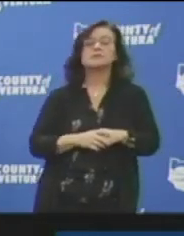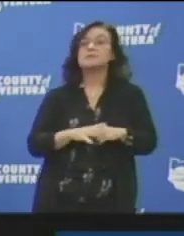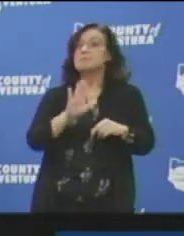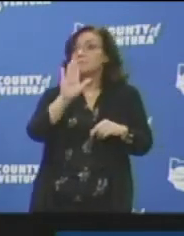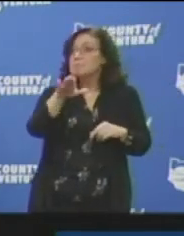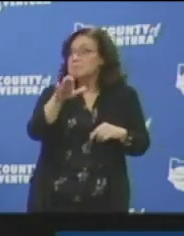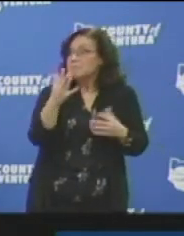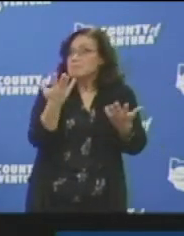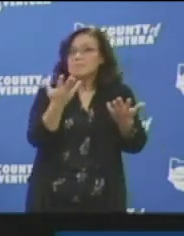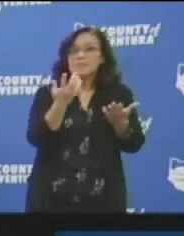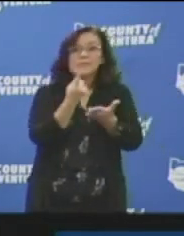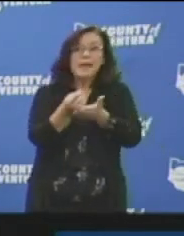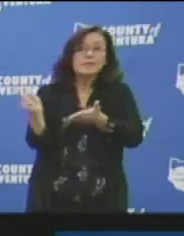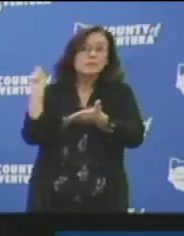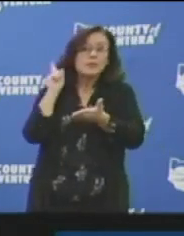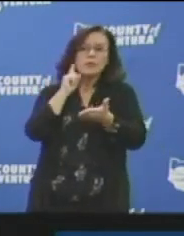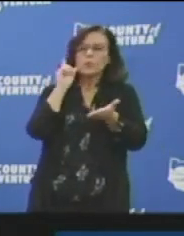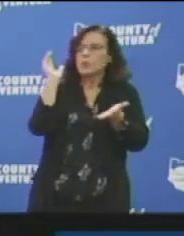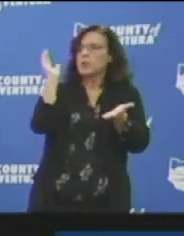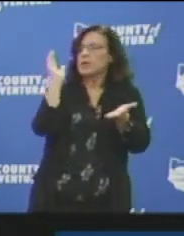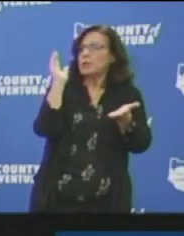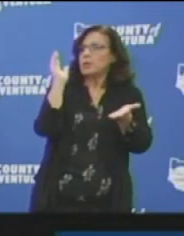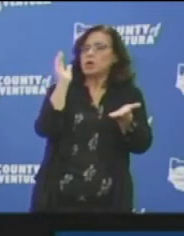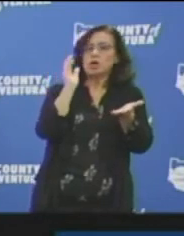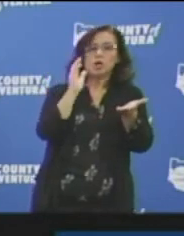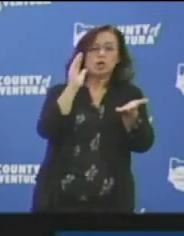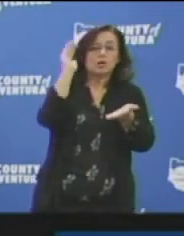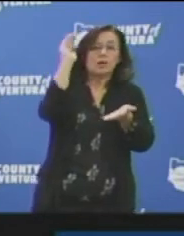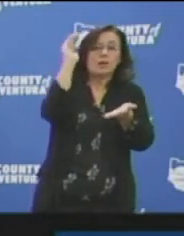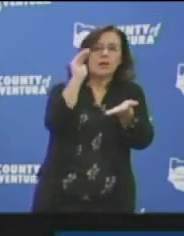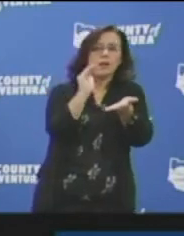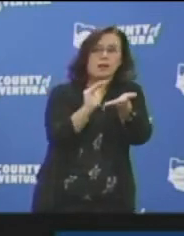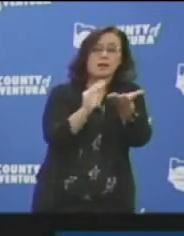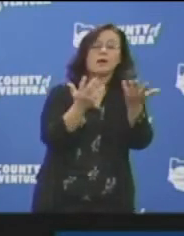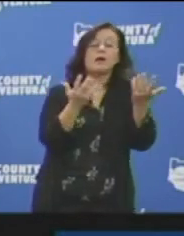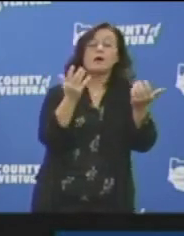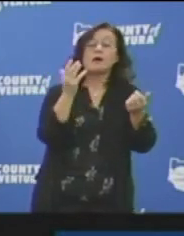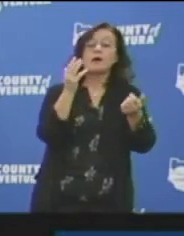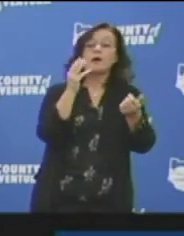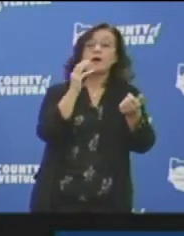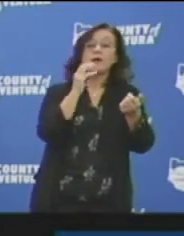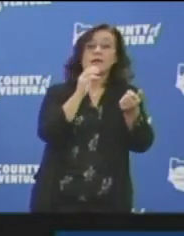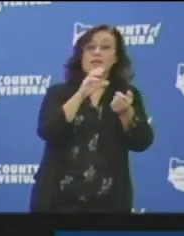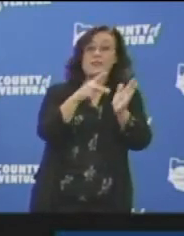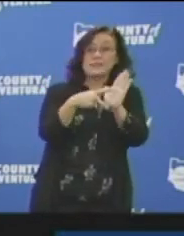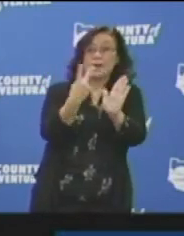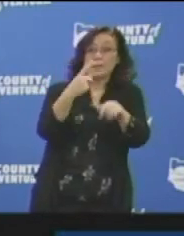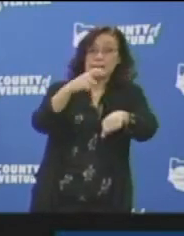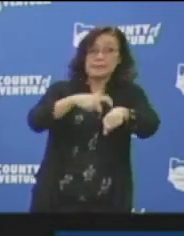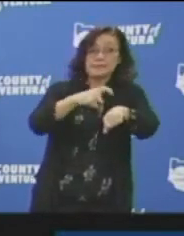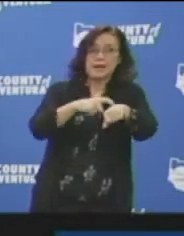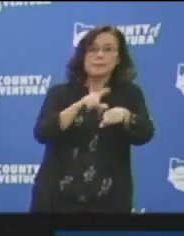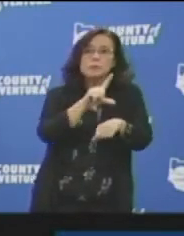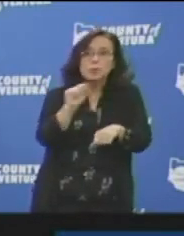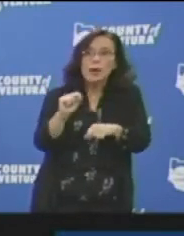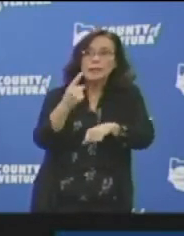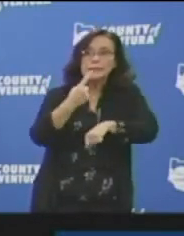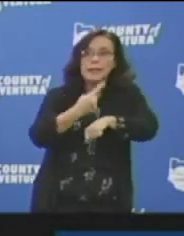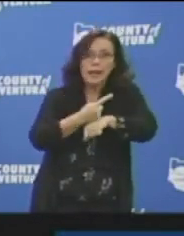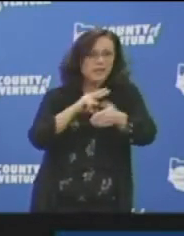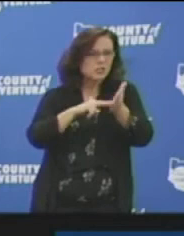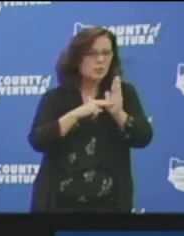a week or so ago. Well, now we're creeping back up, and we're at 44 days doubling time.